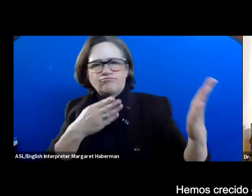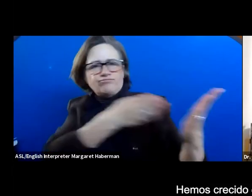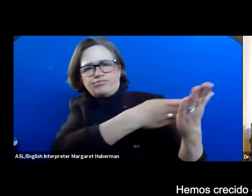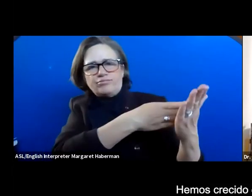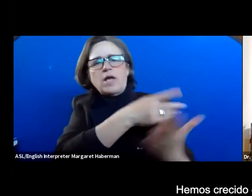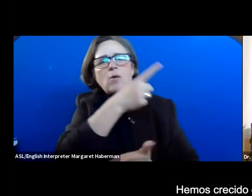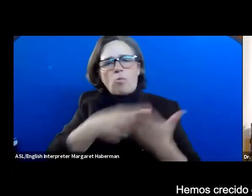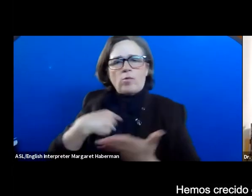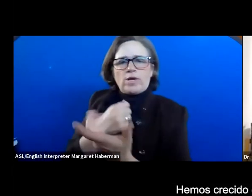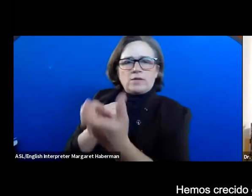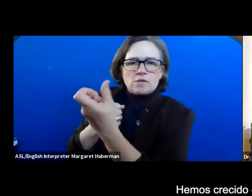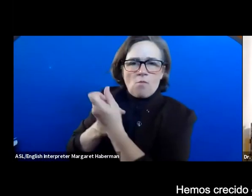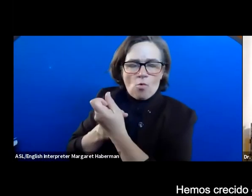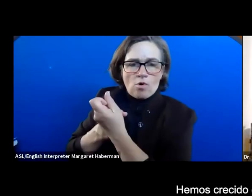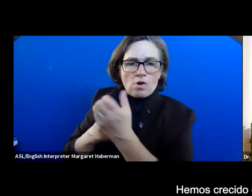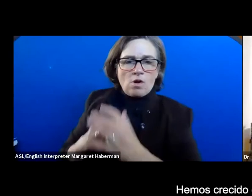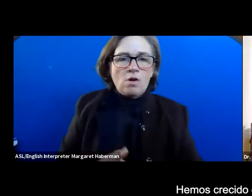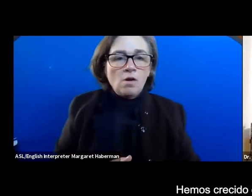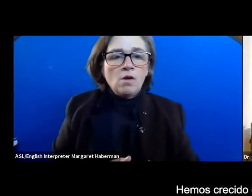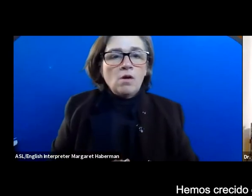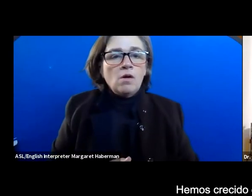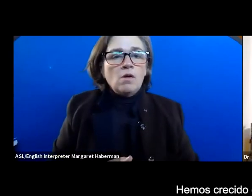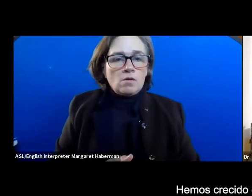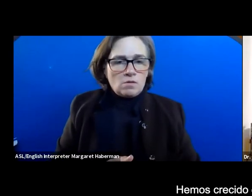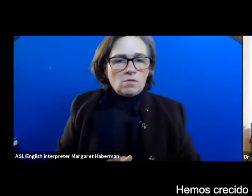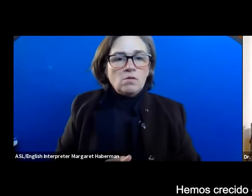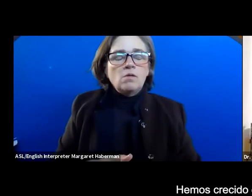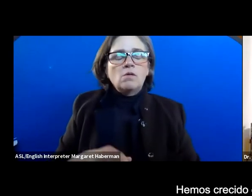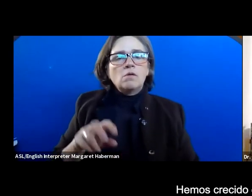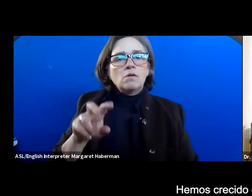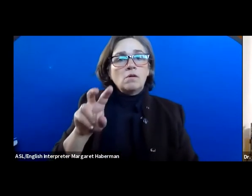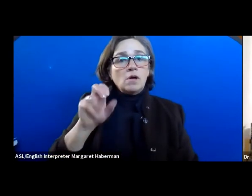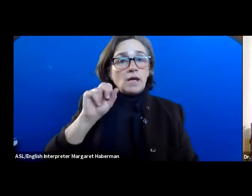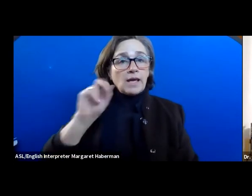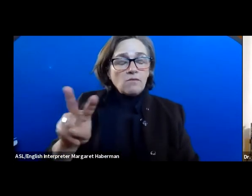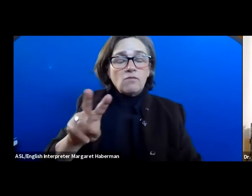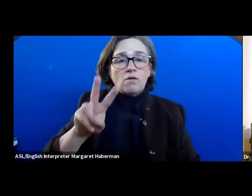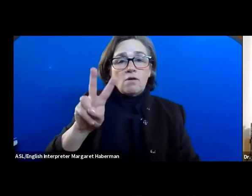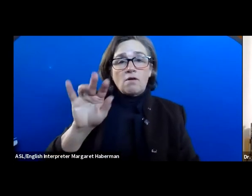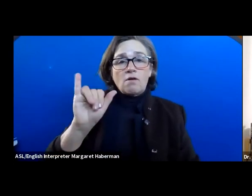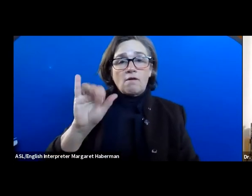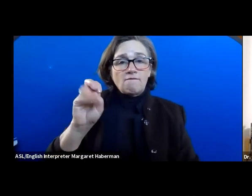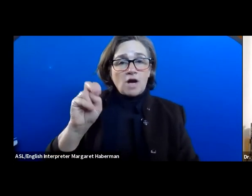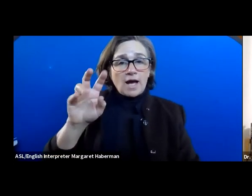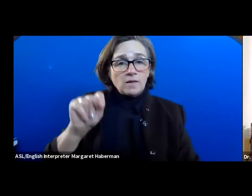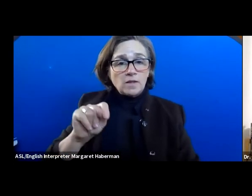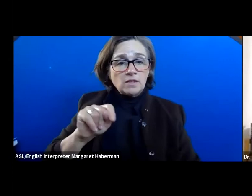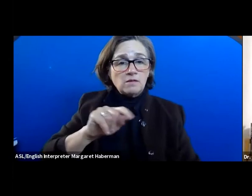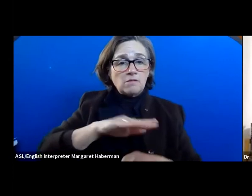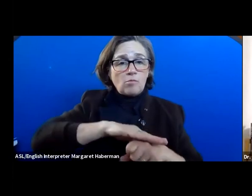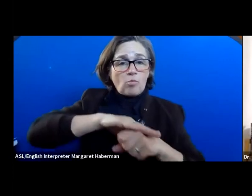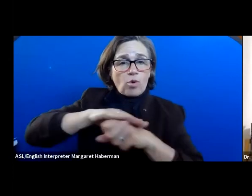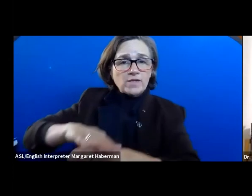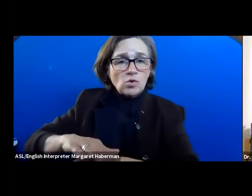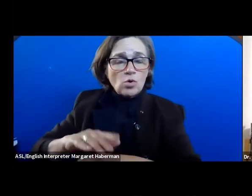have grown in systems that are violent, oppressive. We've had to survive. We have